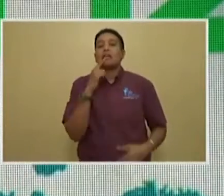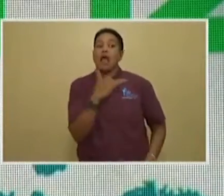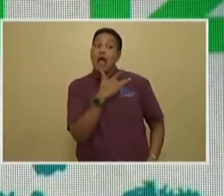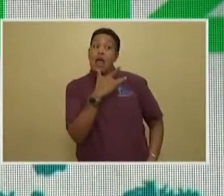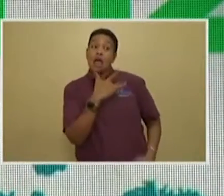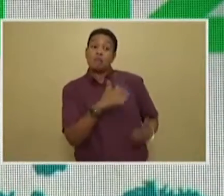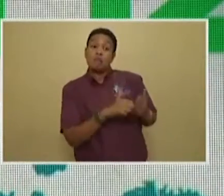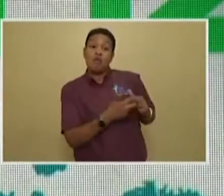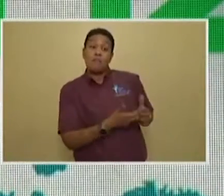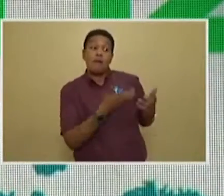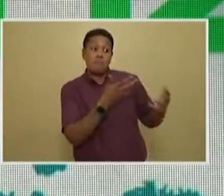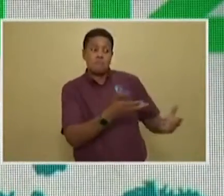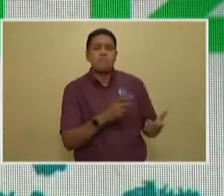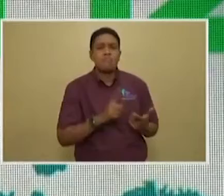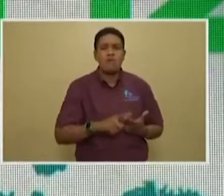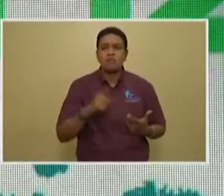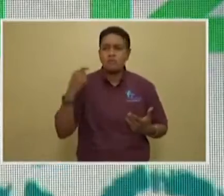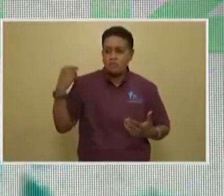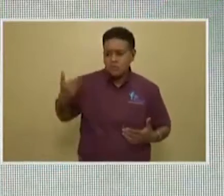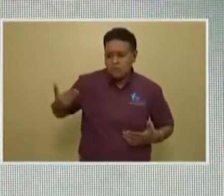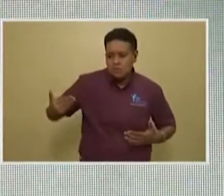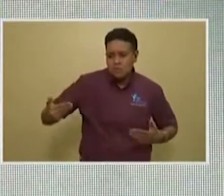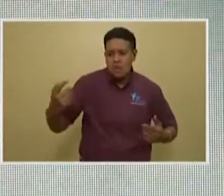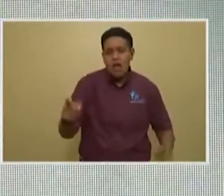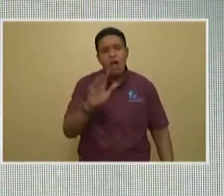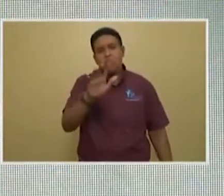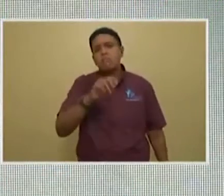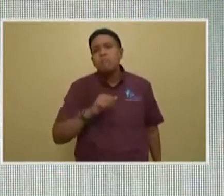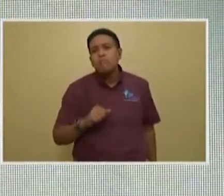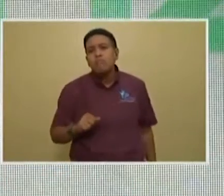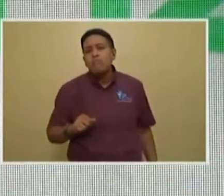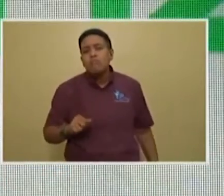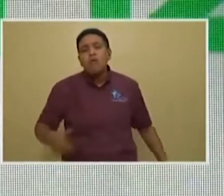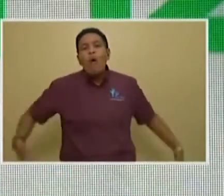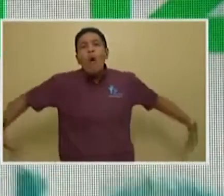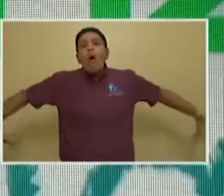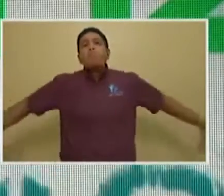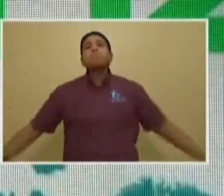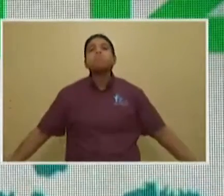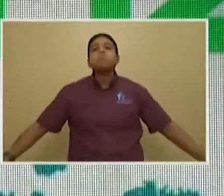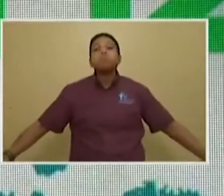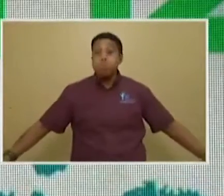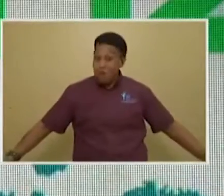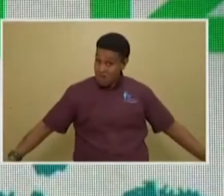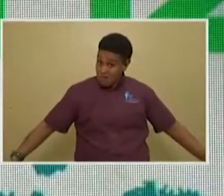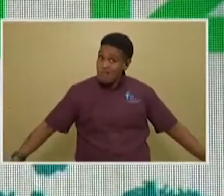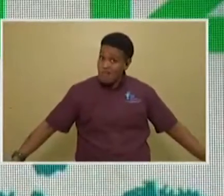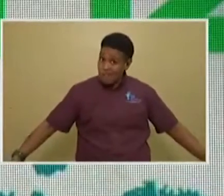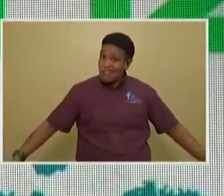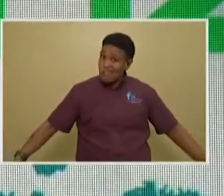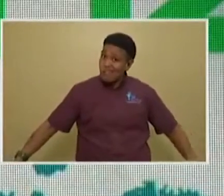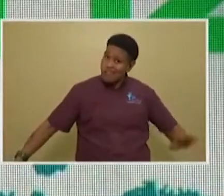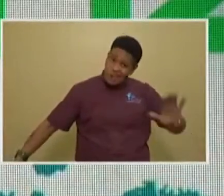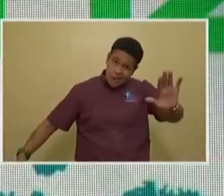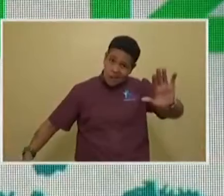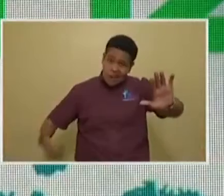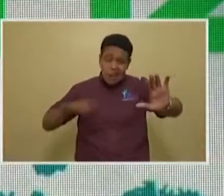heart conditions, and so forth. So, obesity. So we